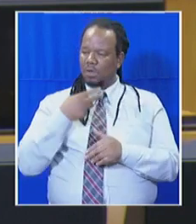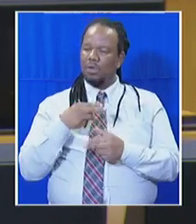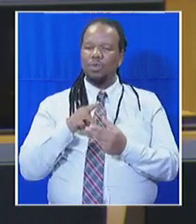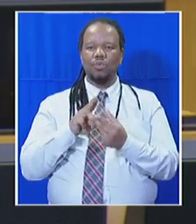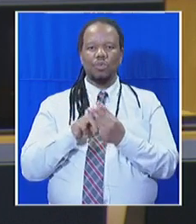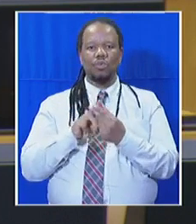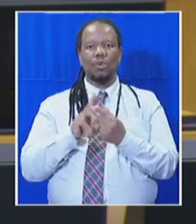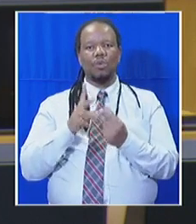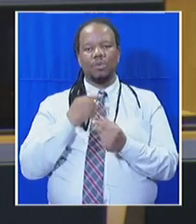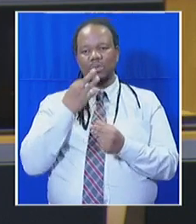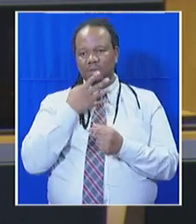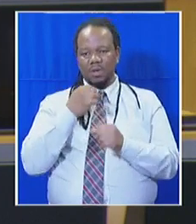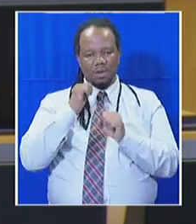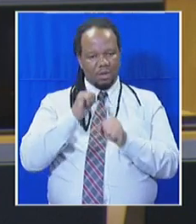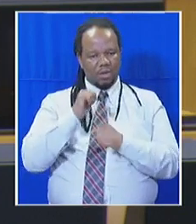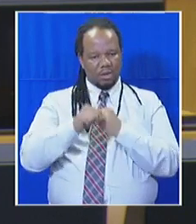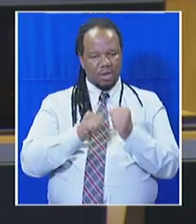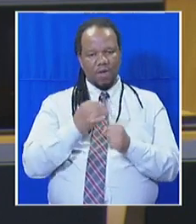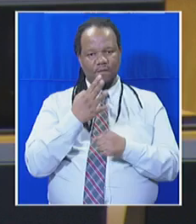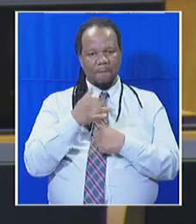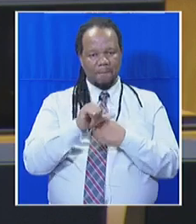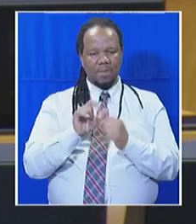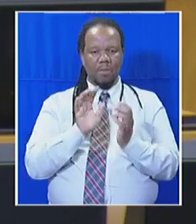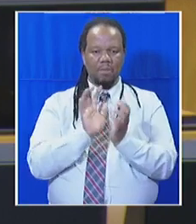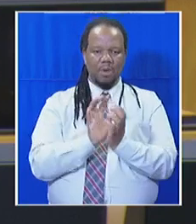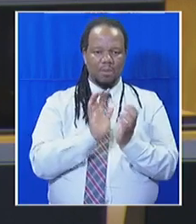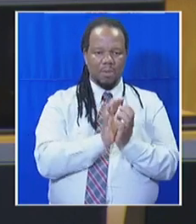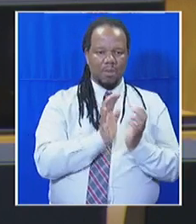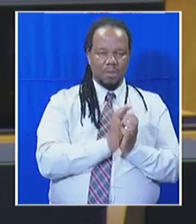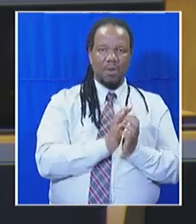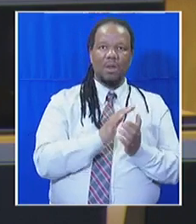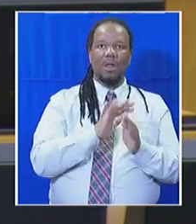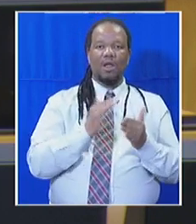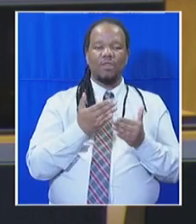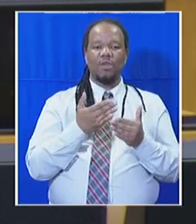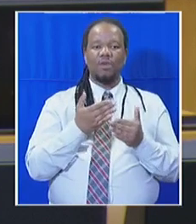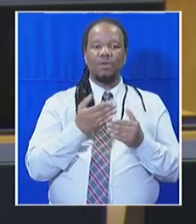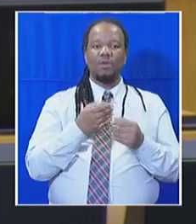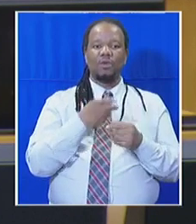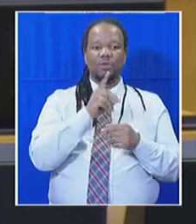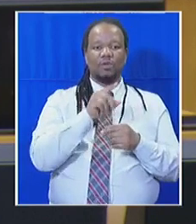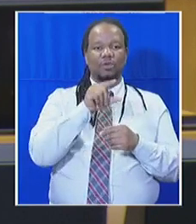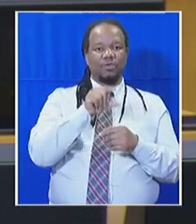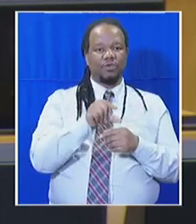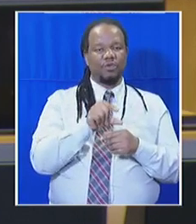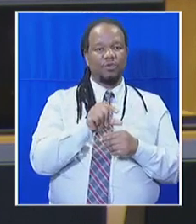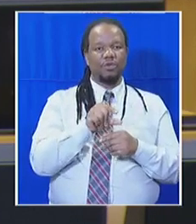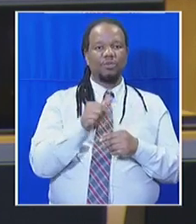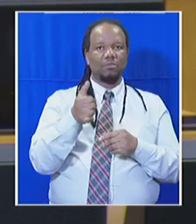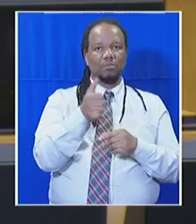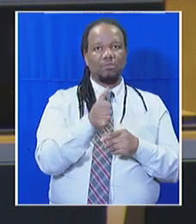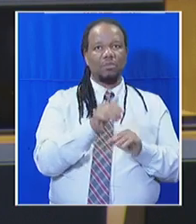year that we would meet quarterly. The newly appointed Director General has agreed and resolved with the